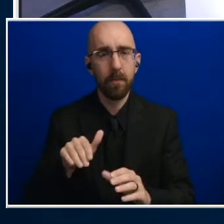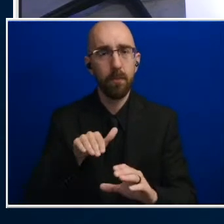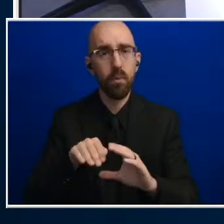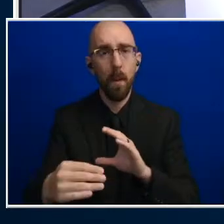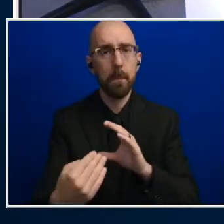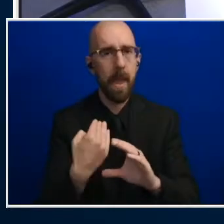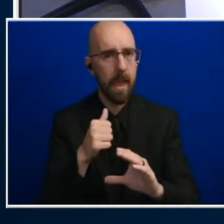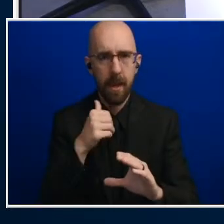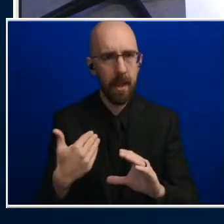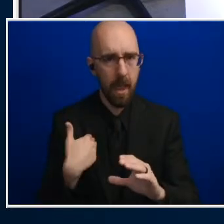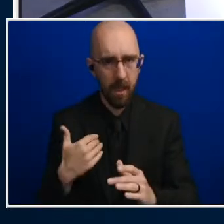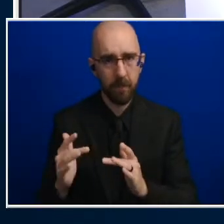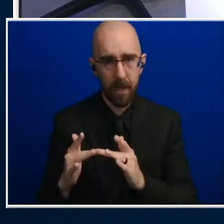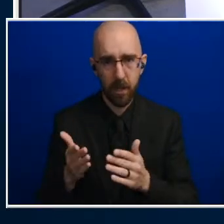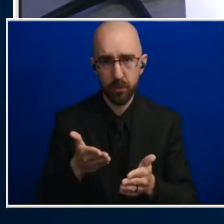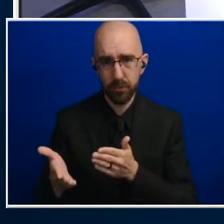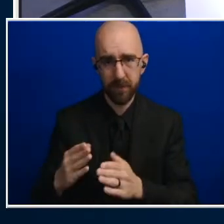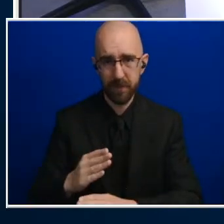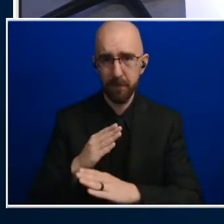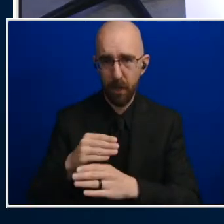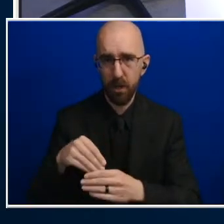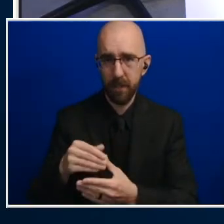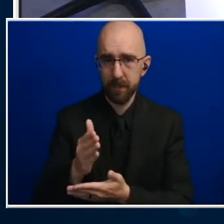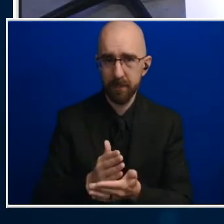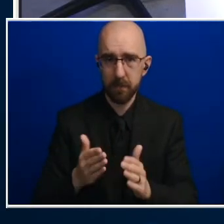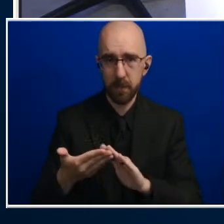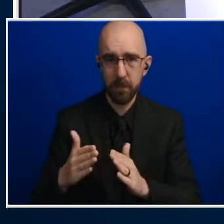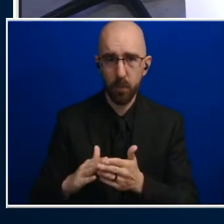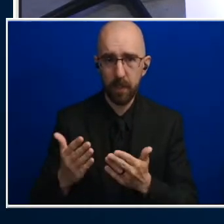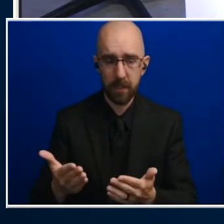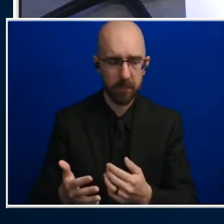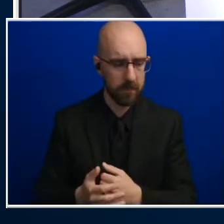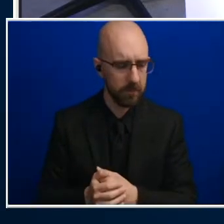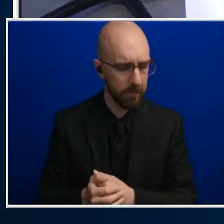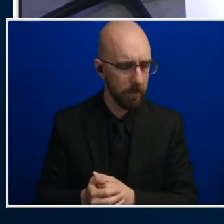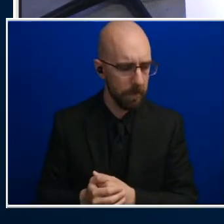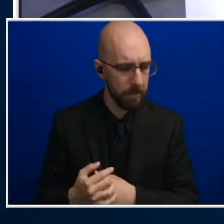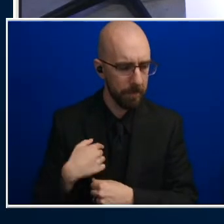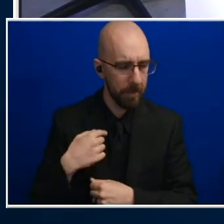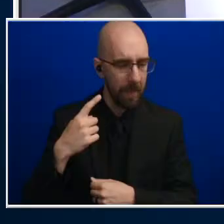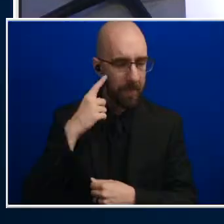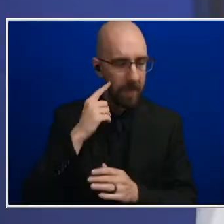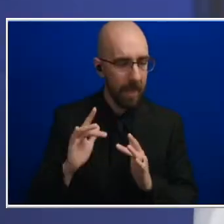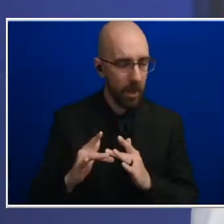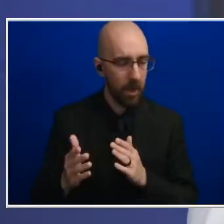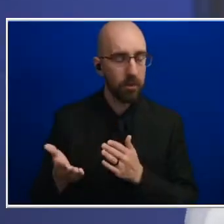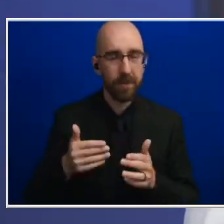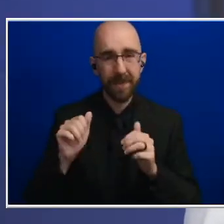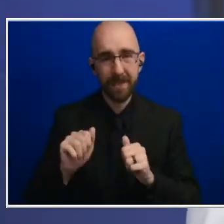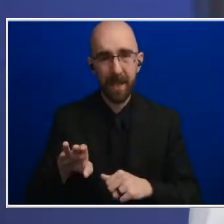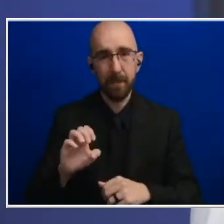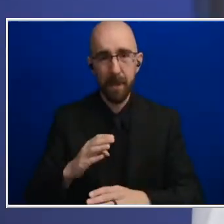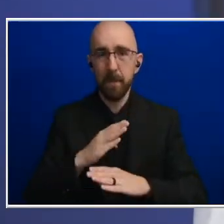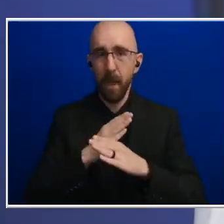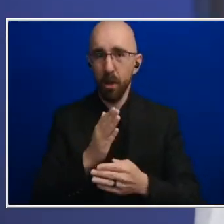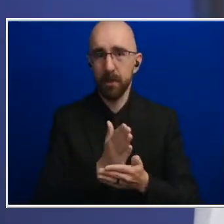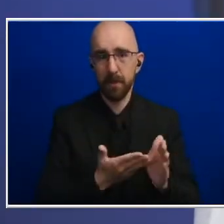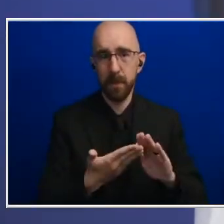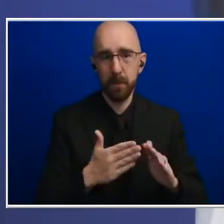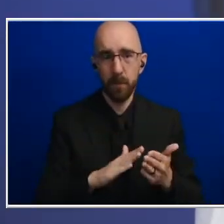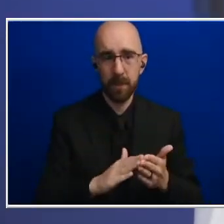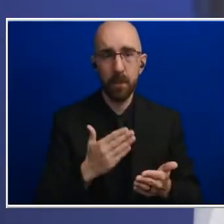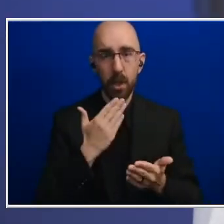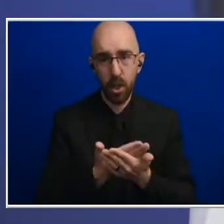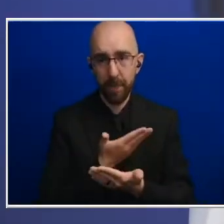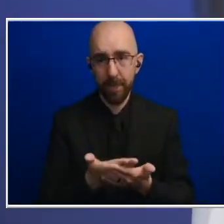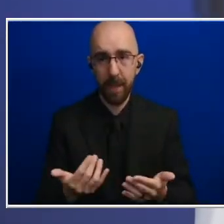service a barrier in some communities? I think internet service can be a barrier in some communities. You know, the good thing now is with a